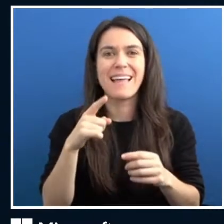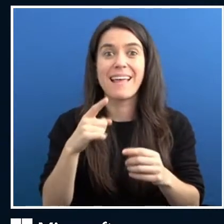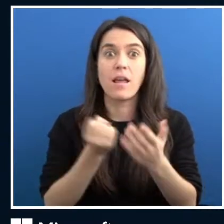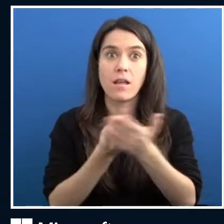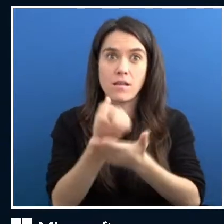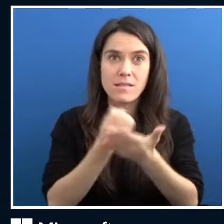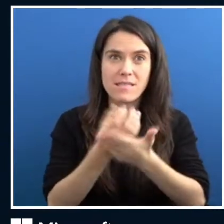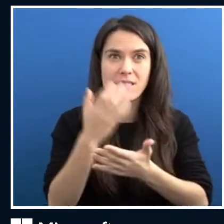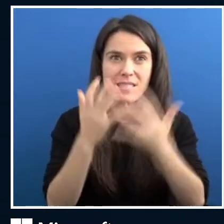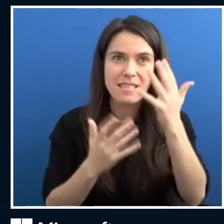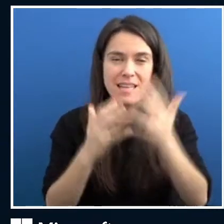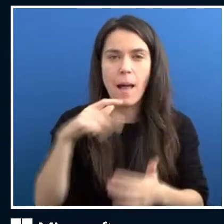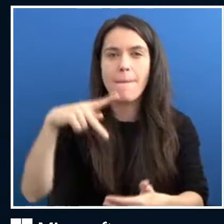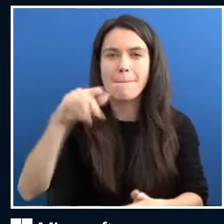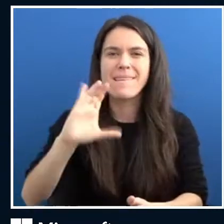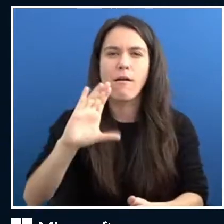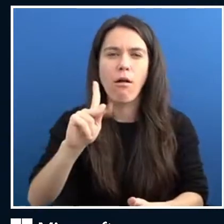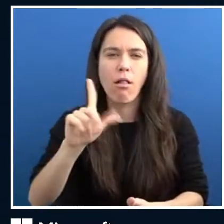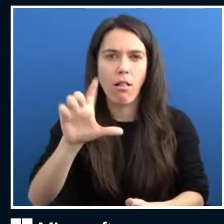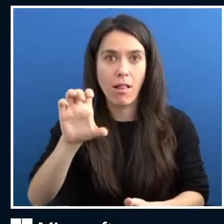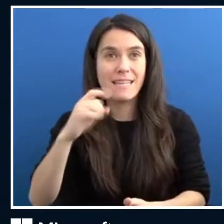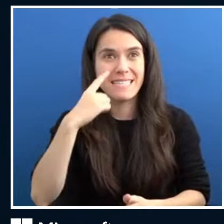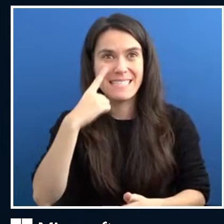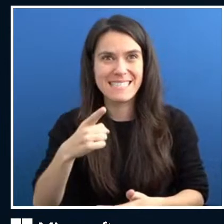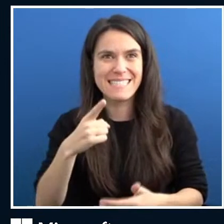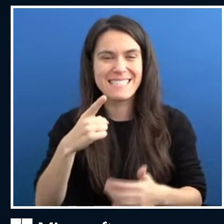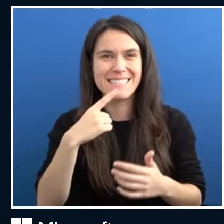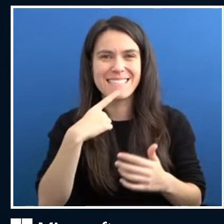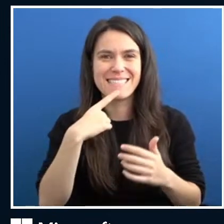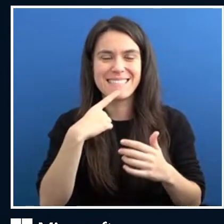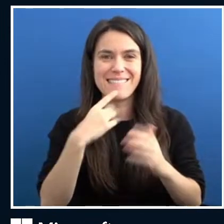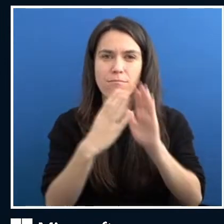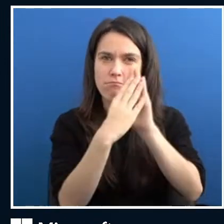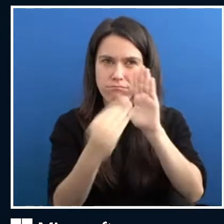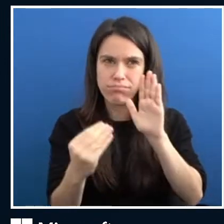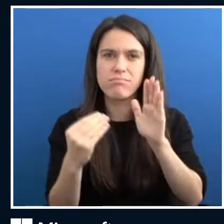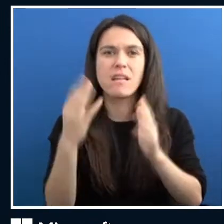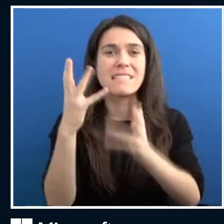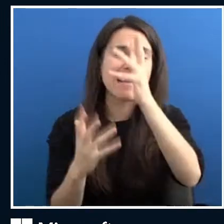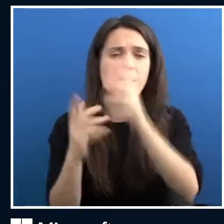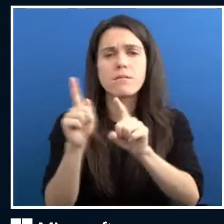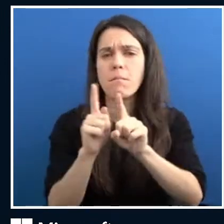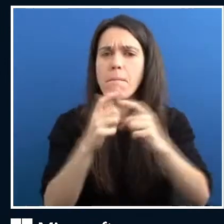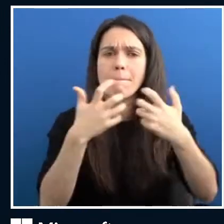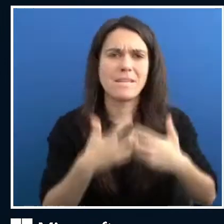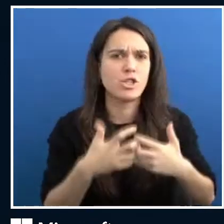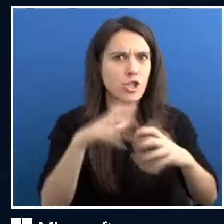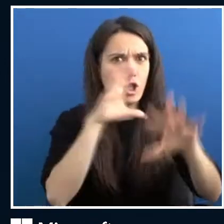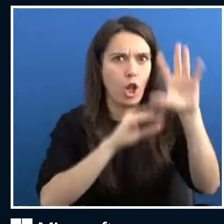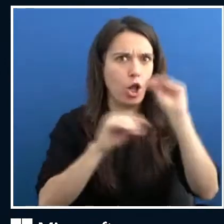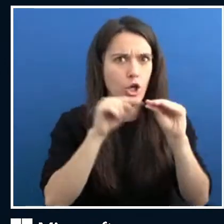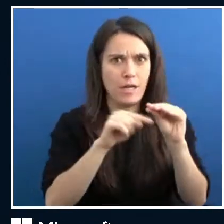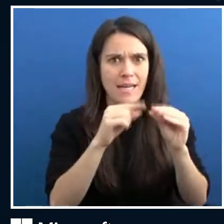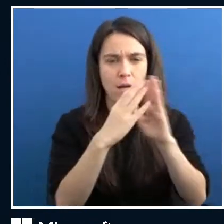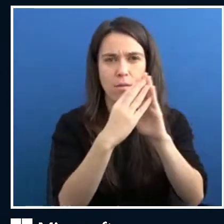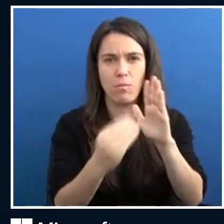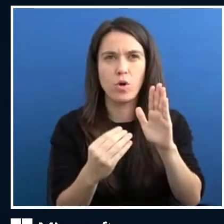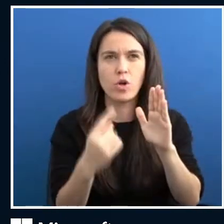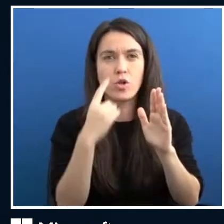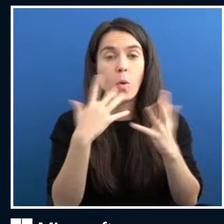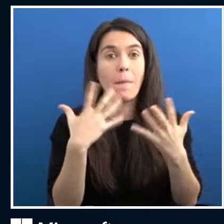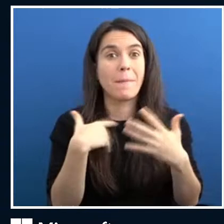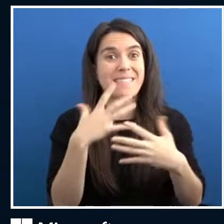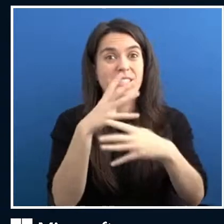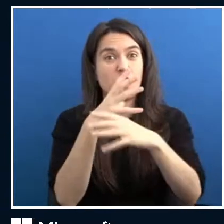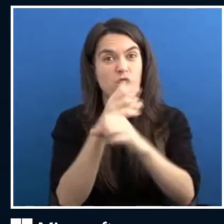it, it works for both data and the machine learning model. So if you want to save your machine learning model